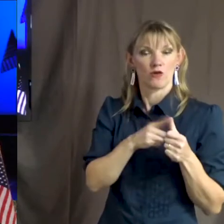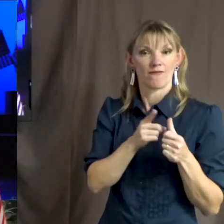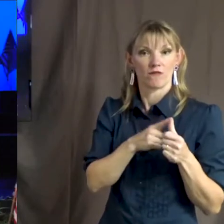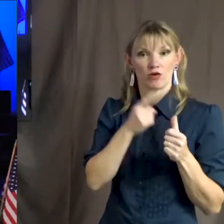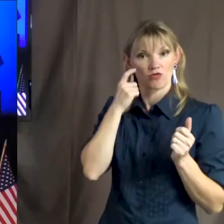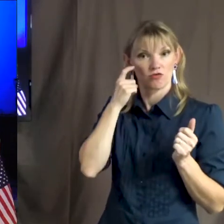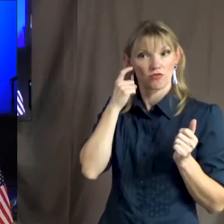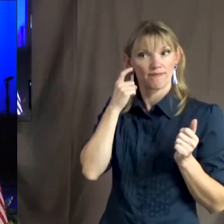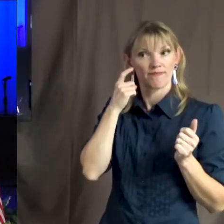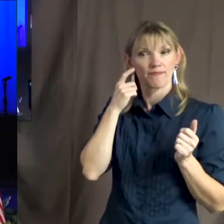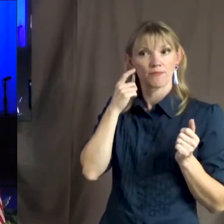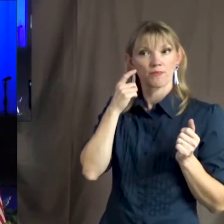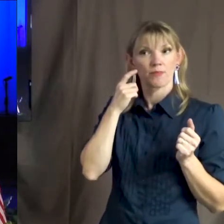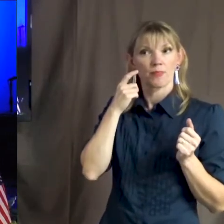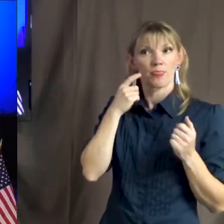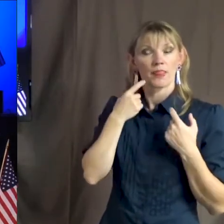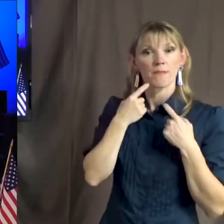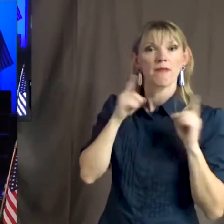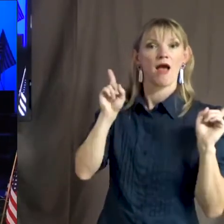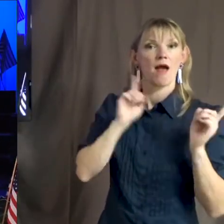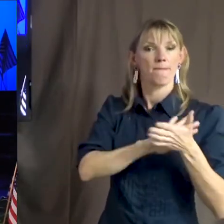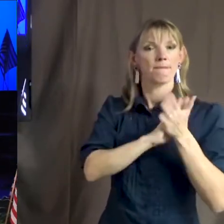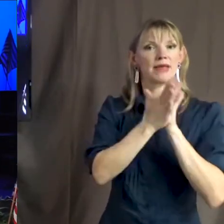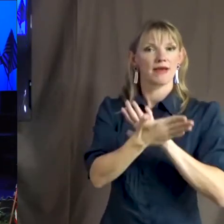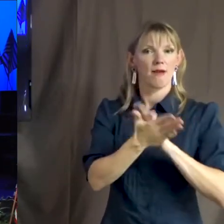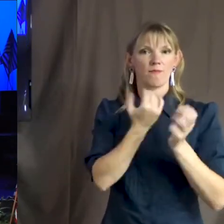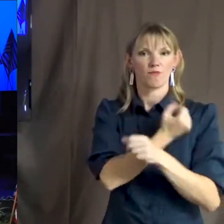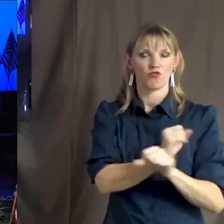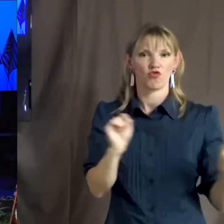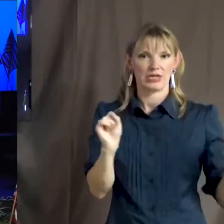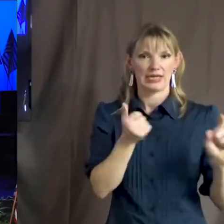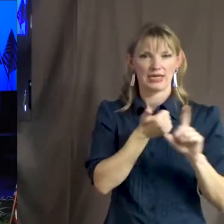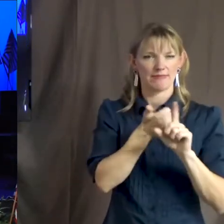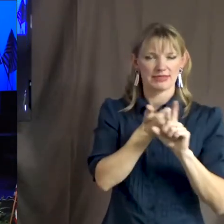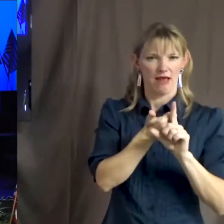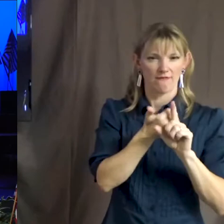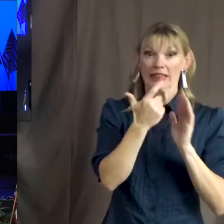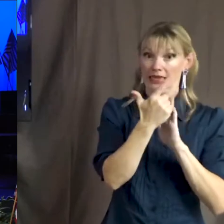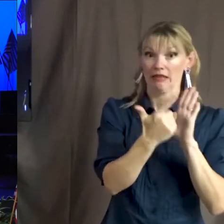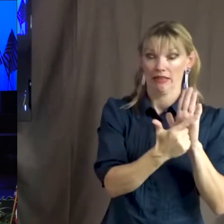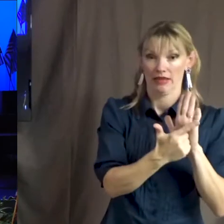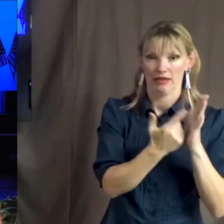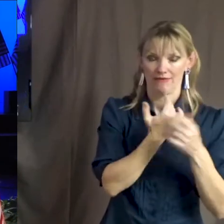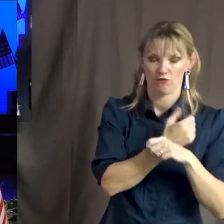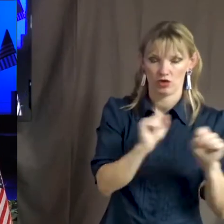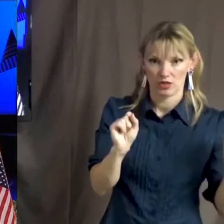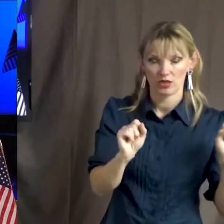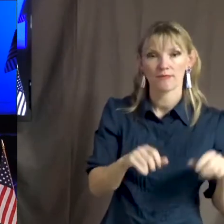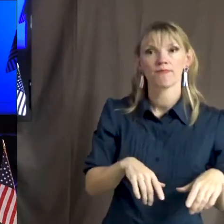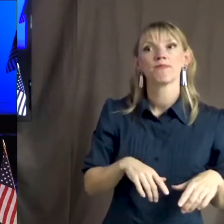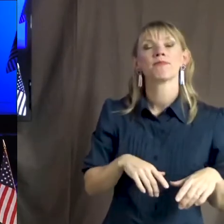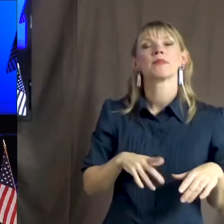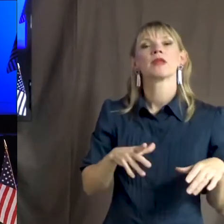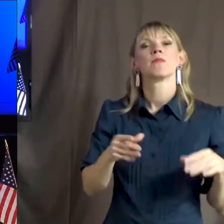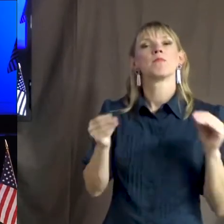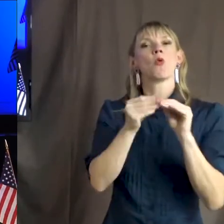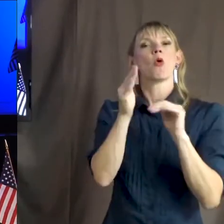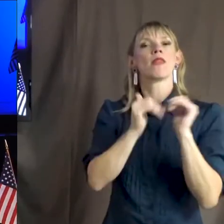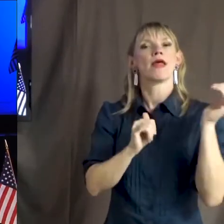realizing and getting his legal freedom. But then he would go even beyond